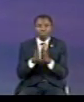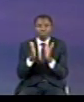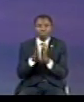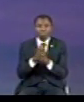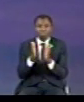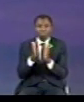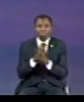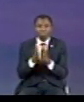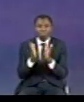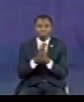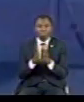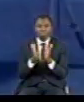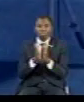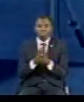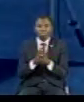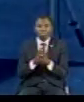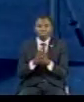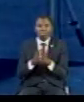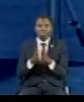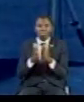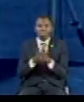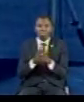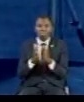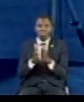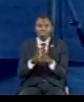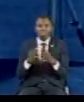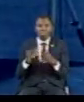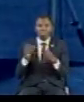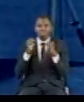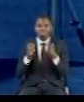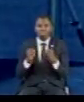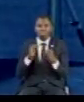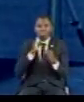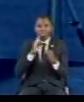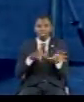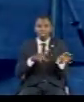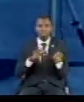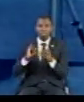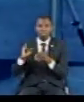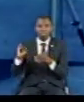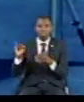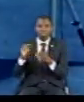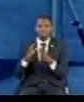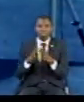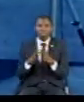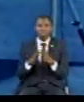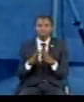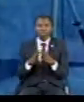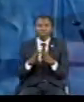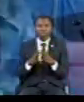God is moving. The power is moving. Tap into that power.